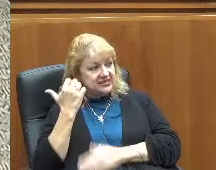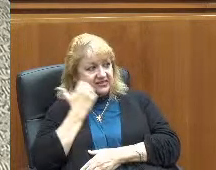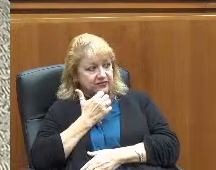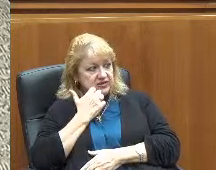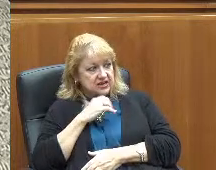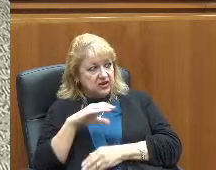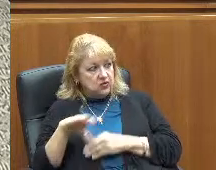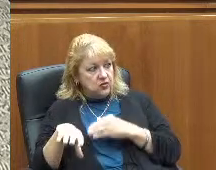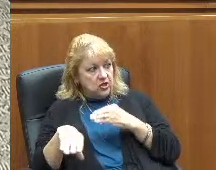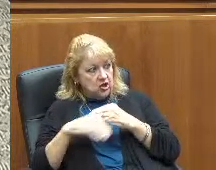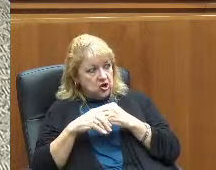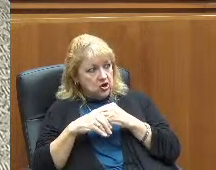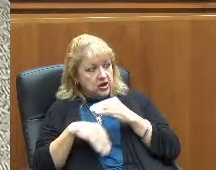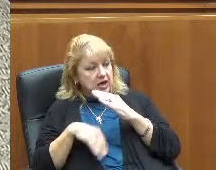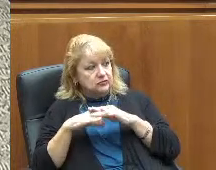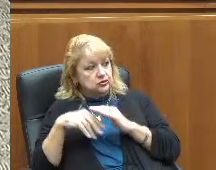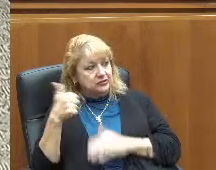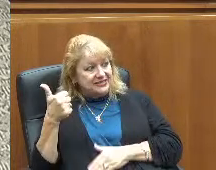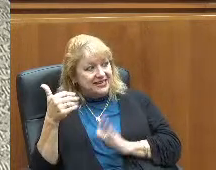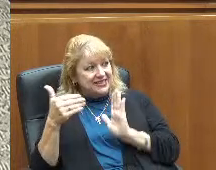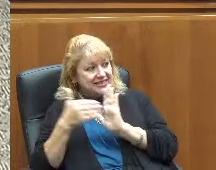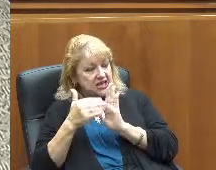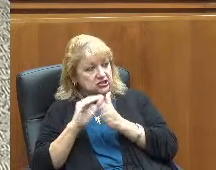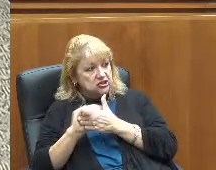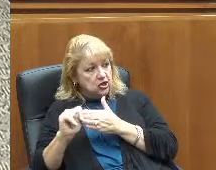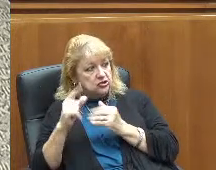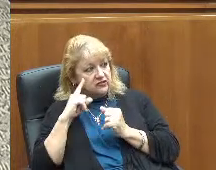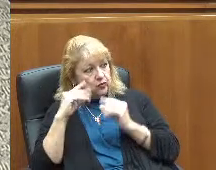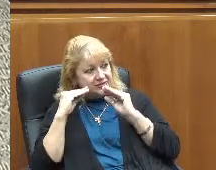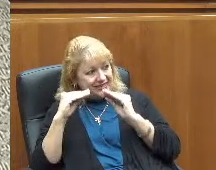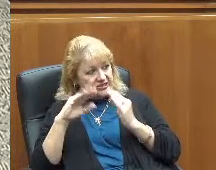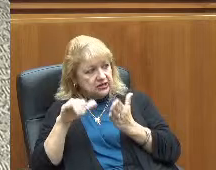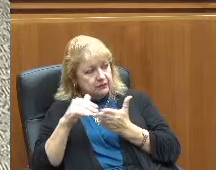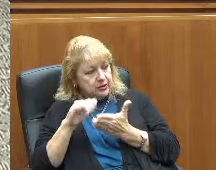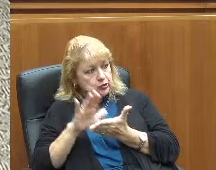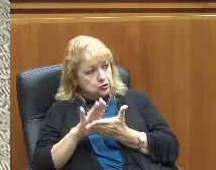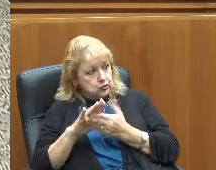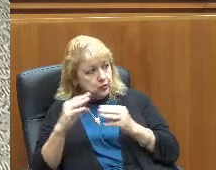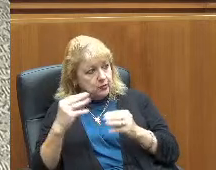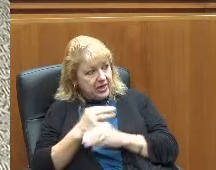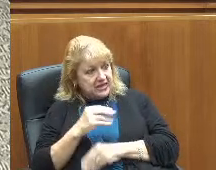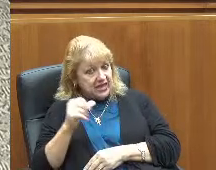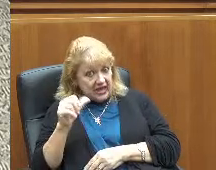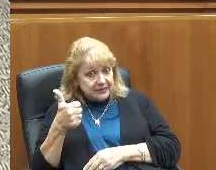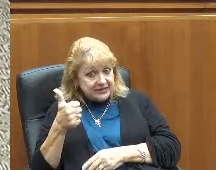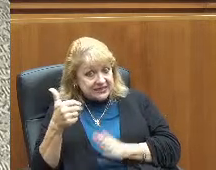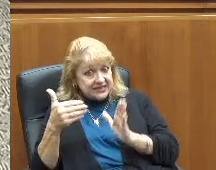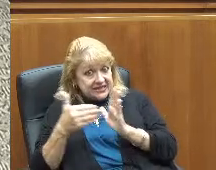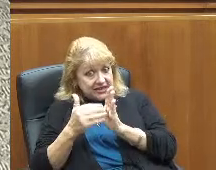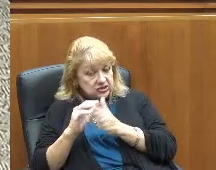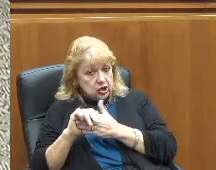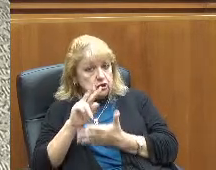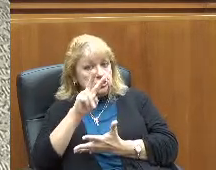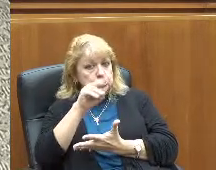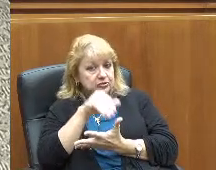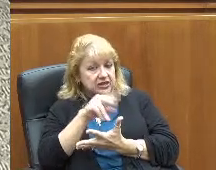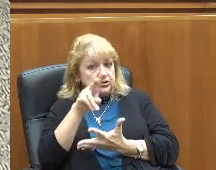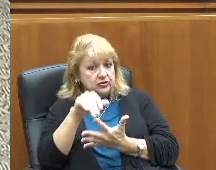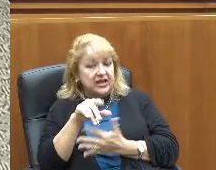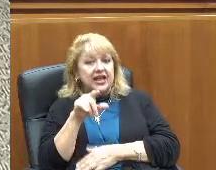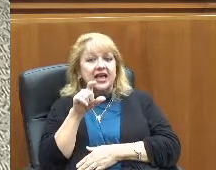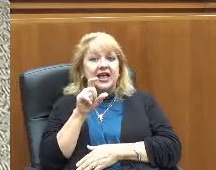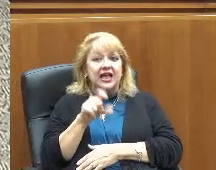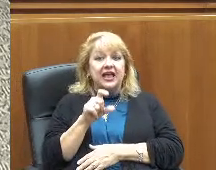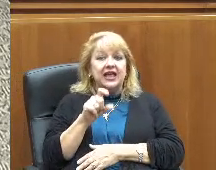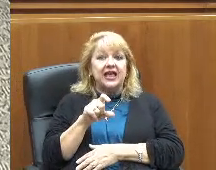earn an additional $10,000 That is correct. for teaching middle school math. That is correct. And it has to be in a subject area where they're tested.